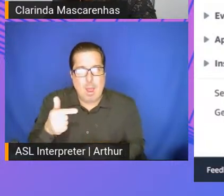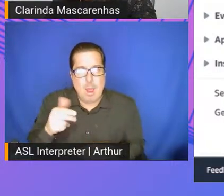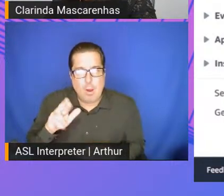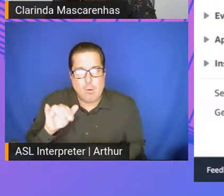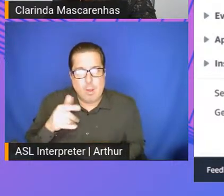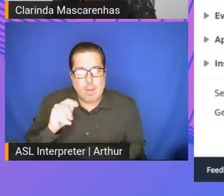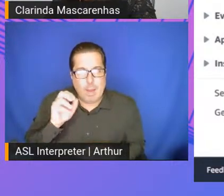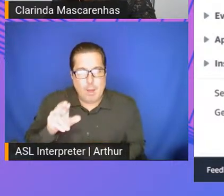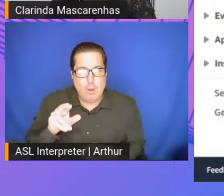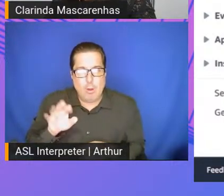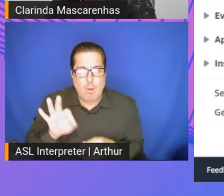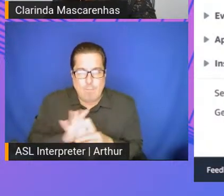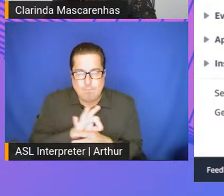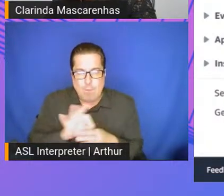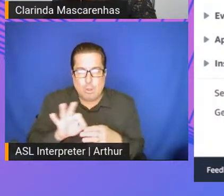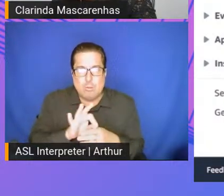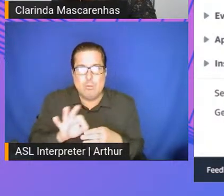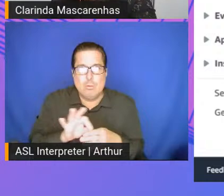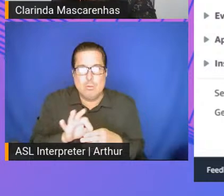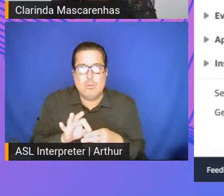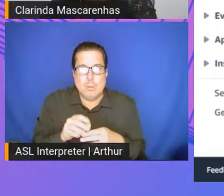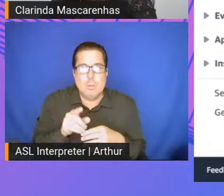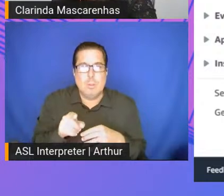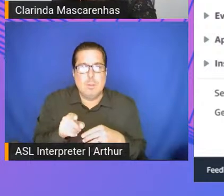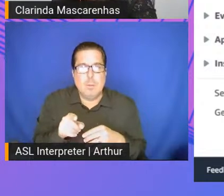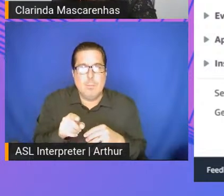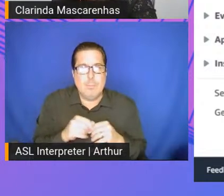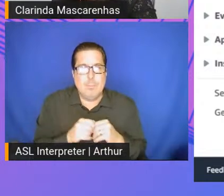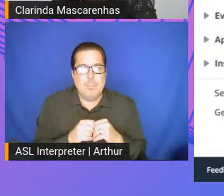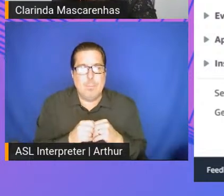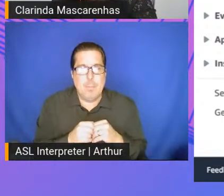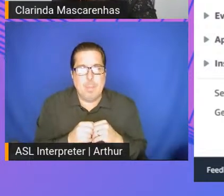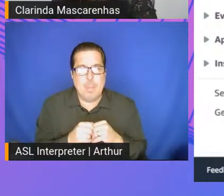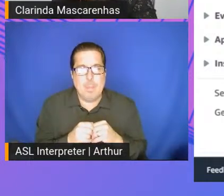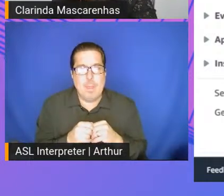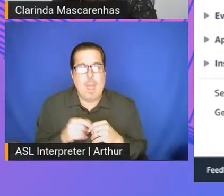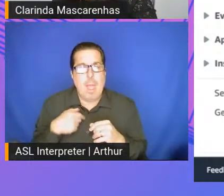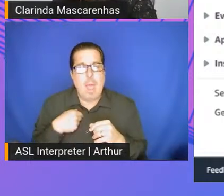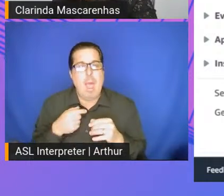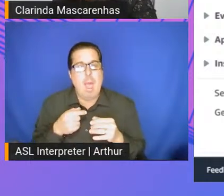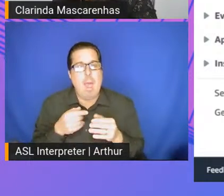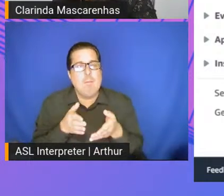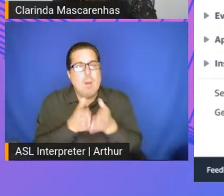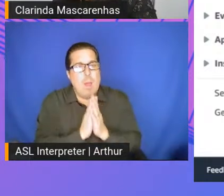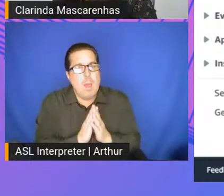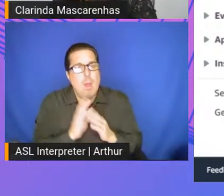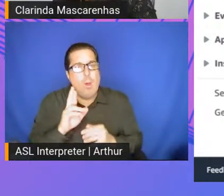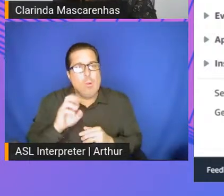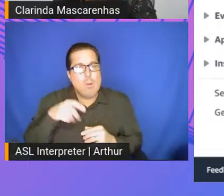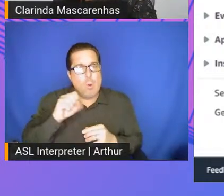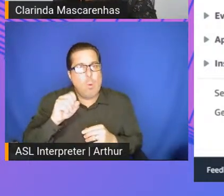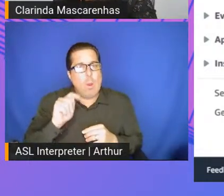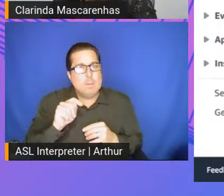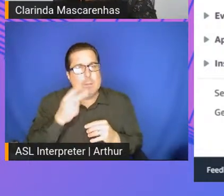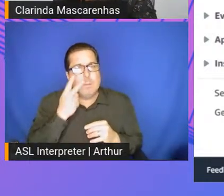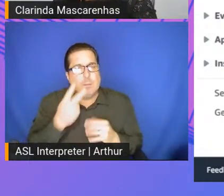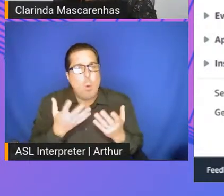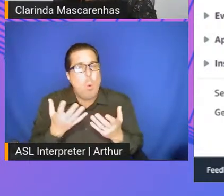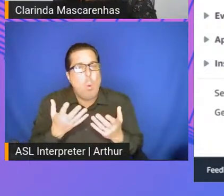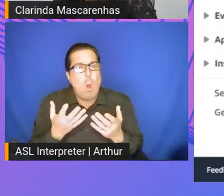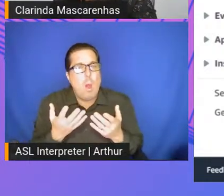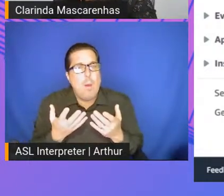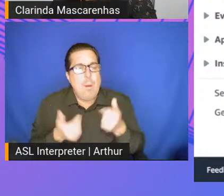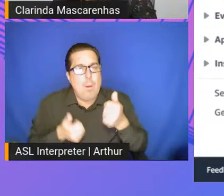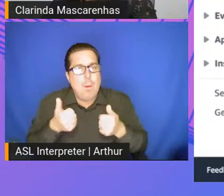it to filter and group requests and look into each request detail further. If you can see here, by default,